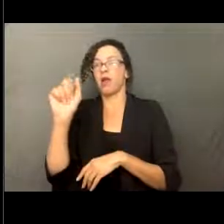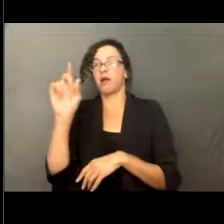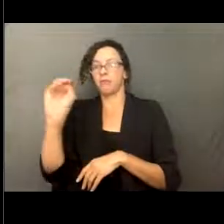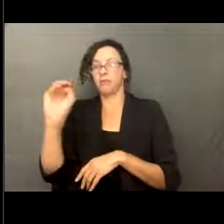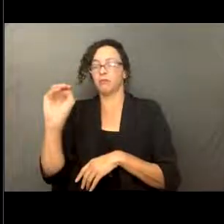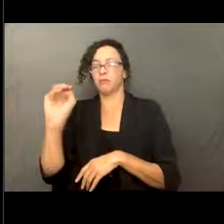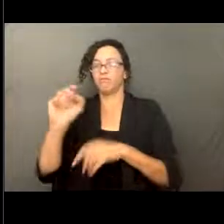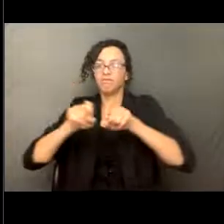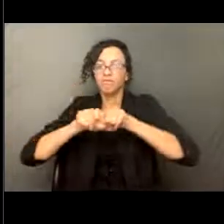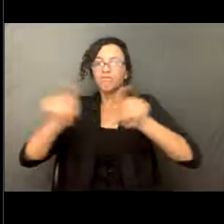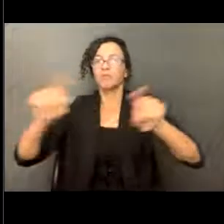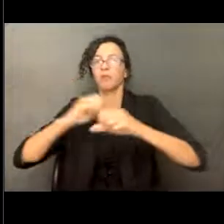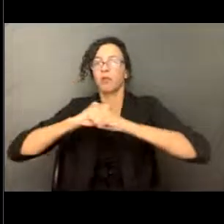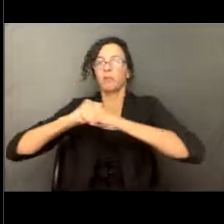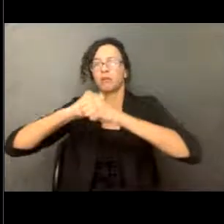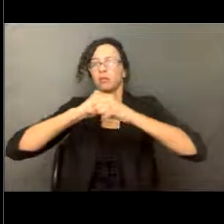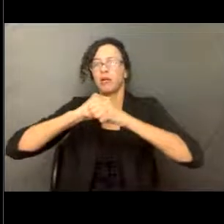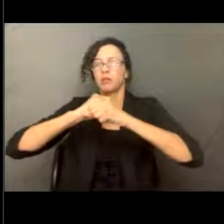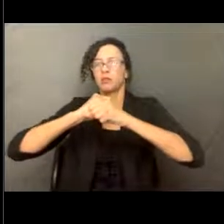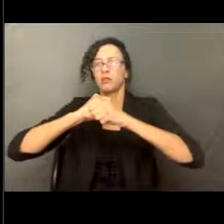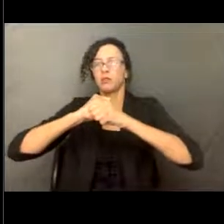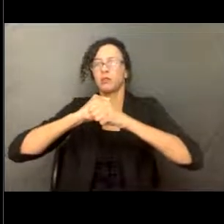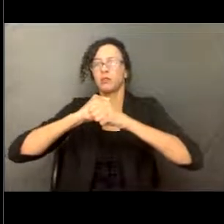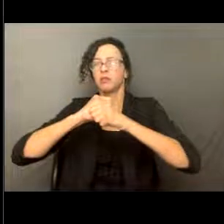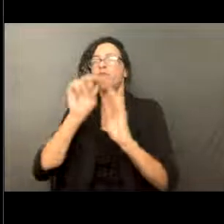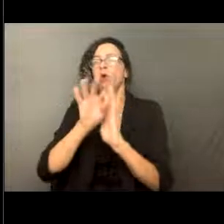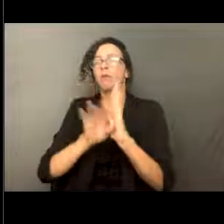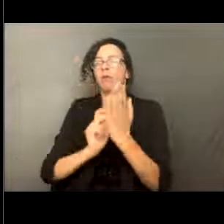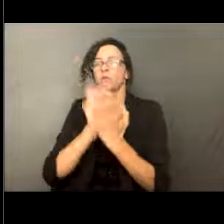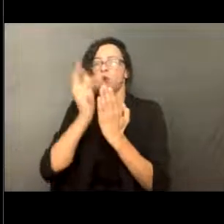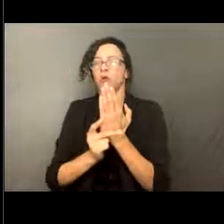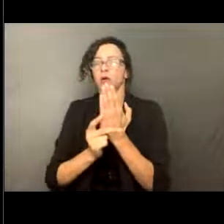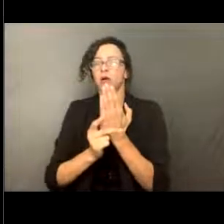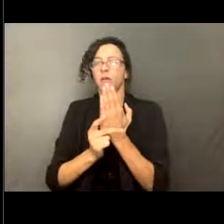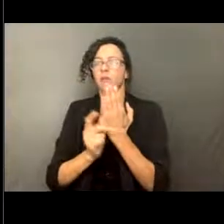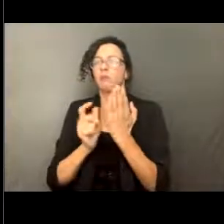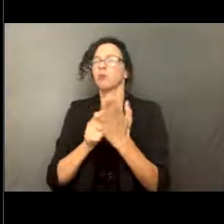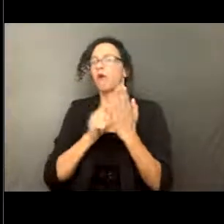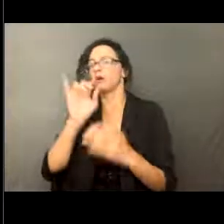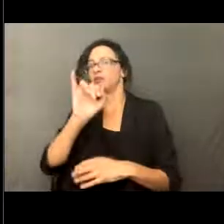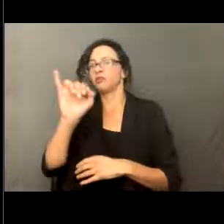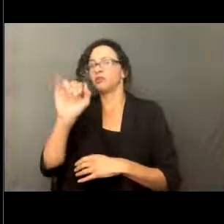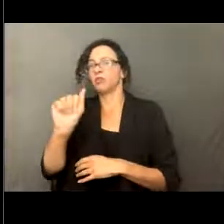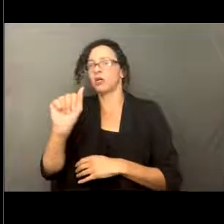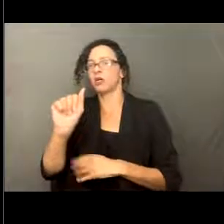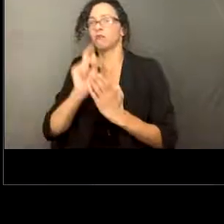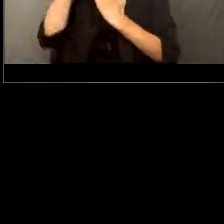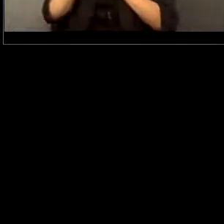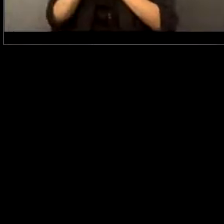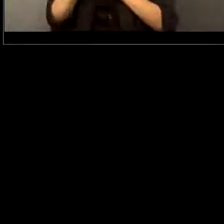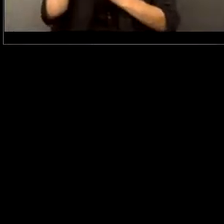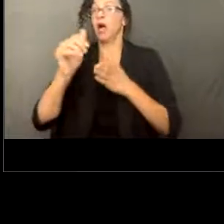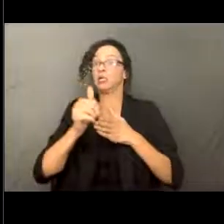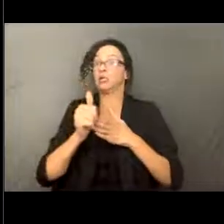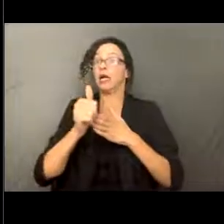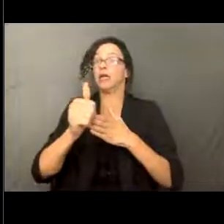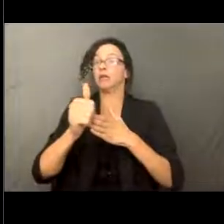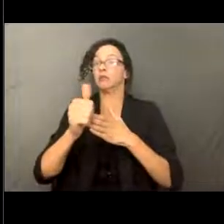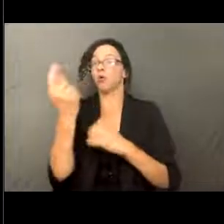guidance to clarify requirements from this IDJA program. The guidance only applies to the formula program,